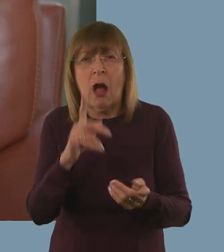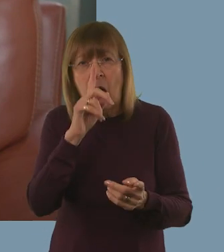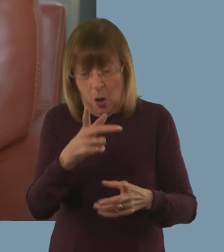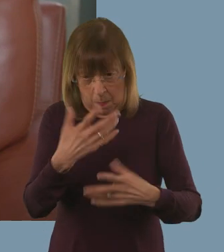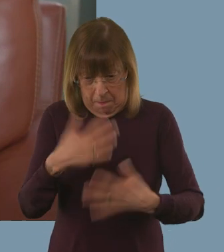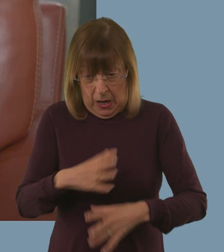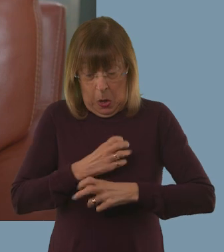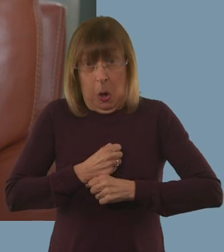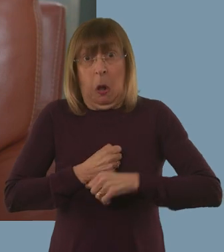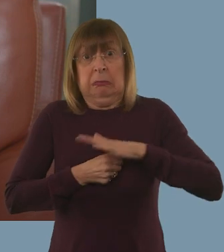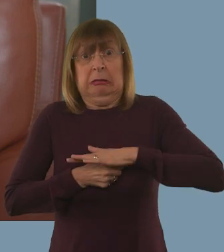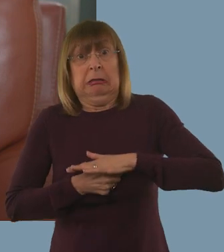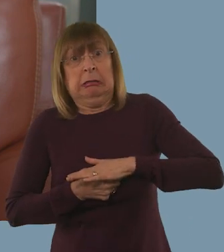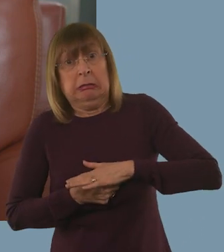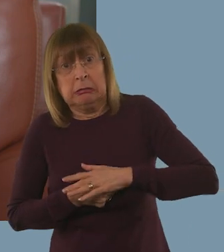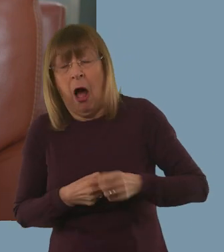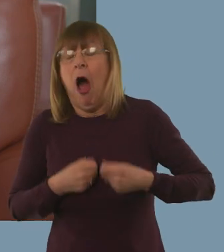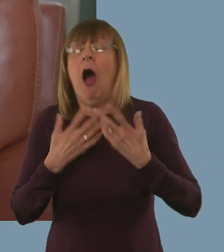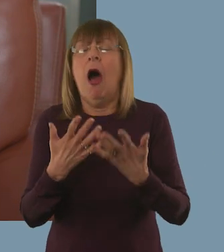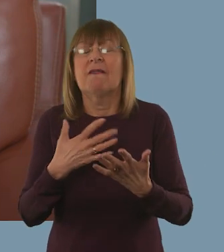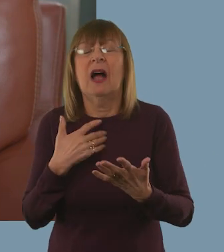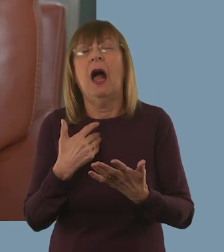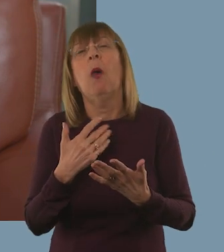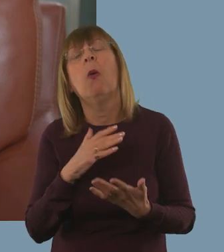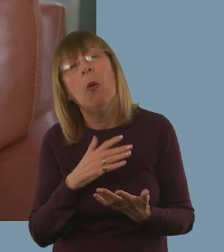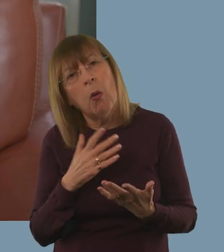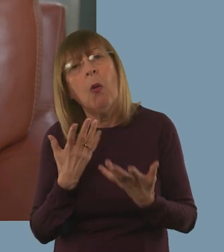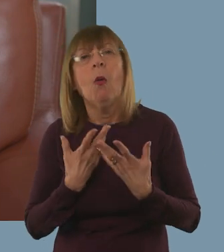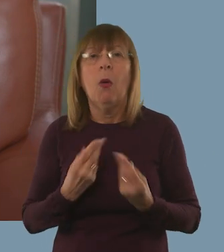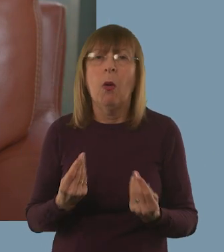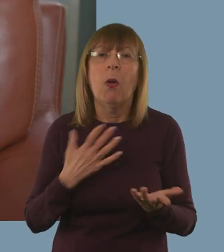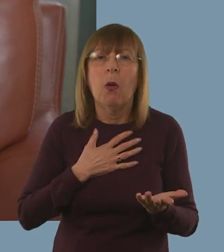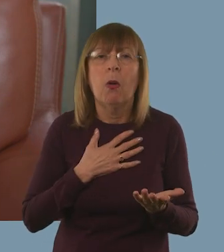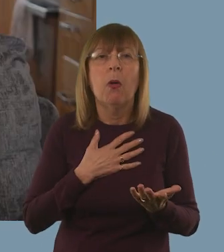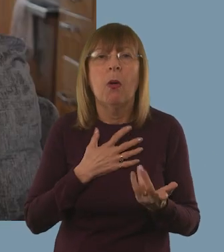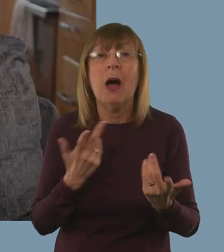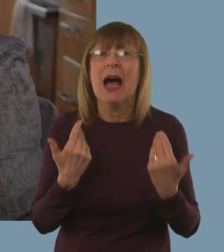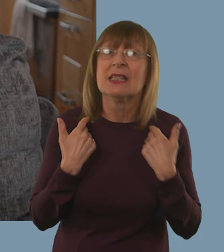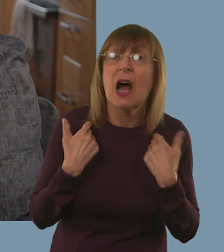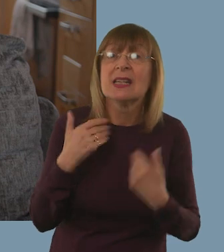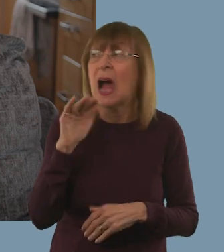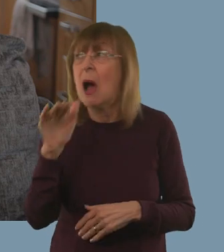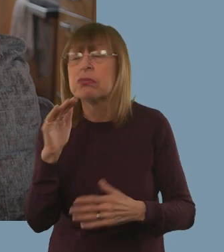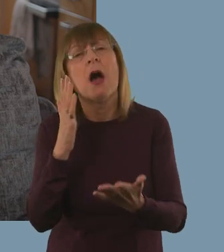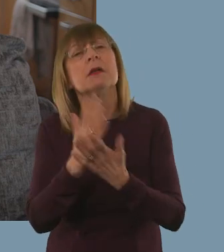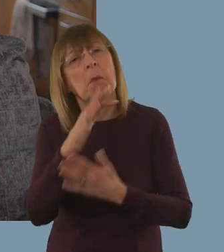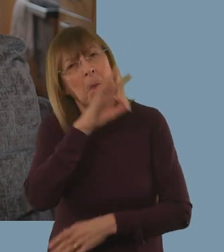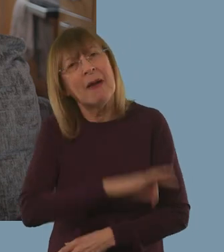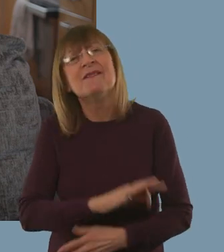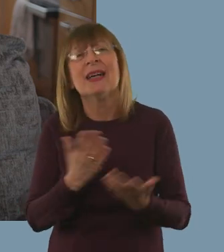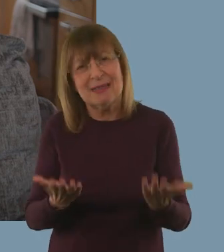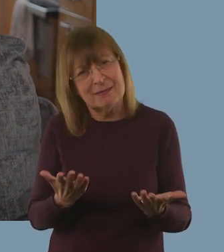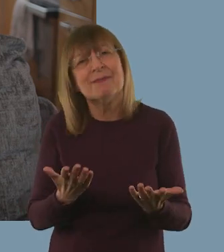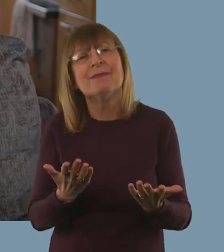because you hold it all in and you need to let it out, and crying is such a therapeutic release. Exercising and being